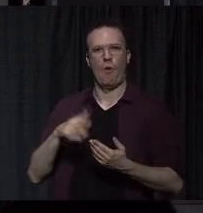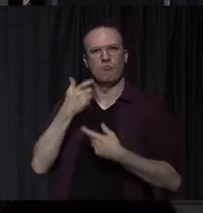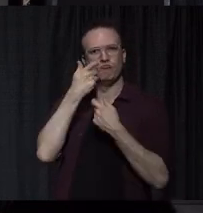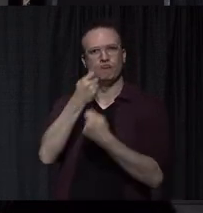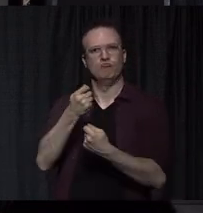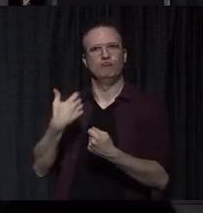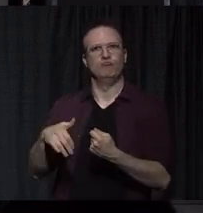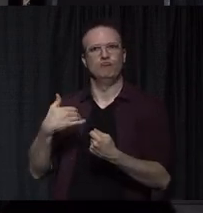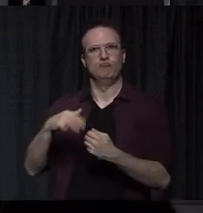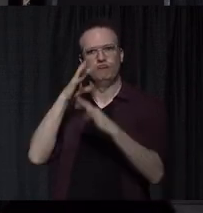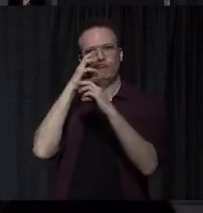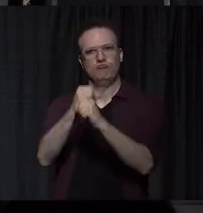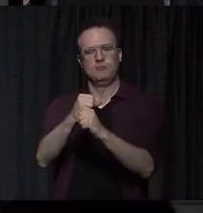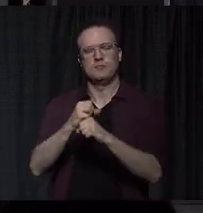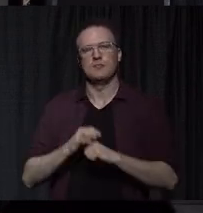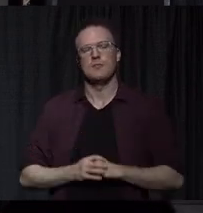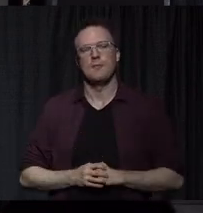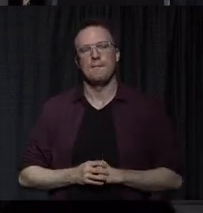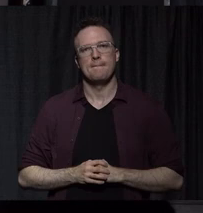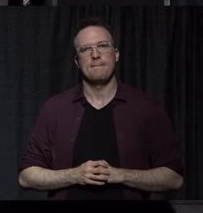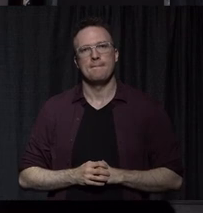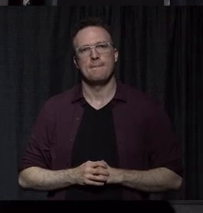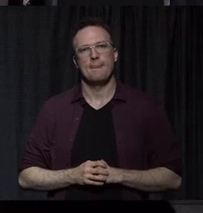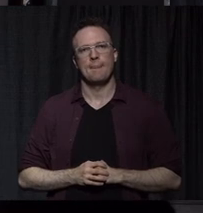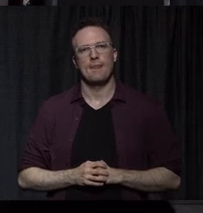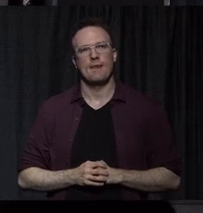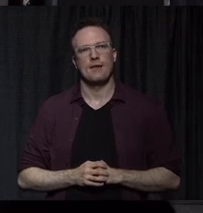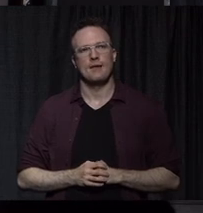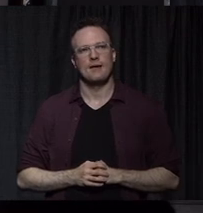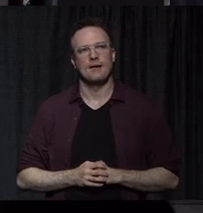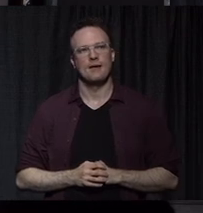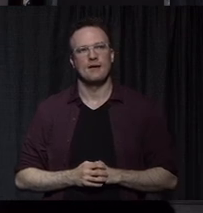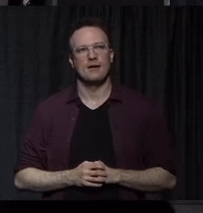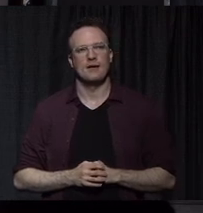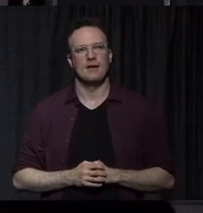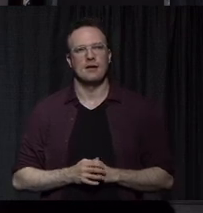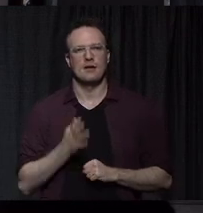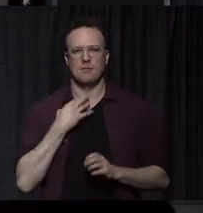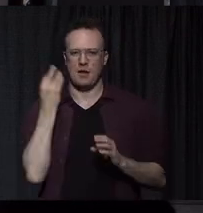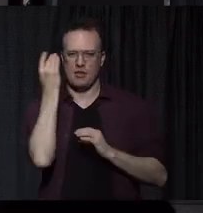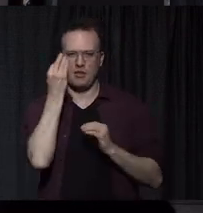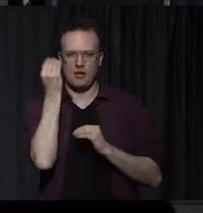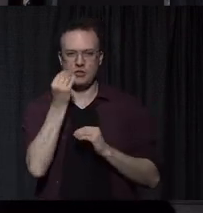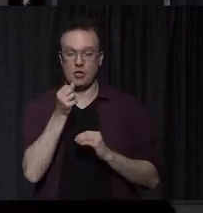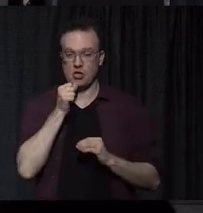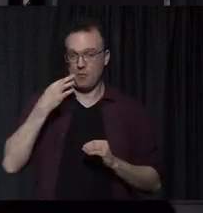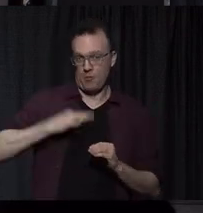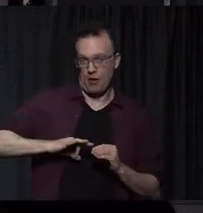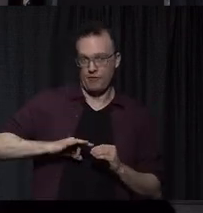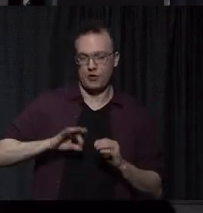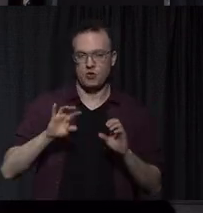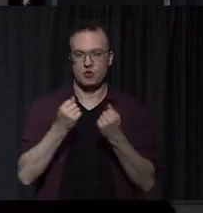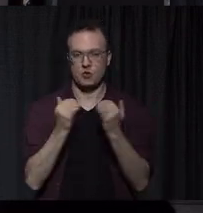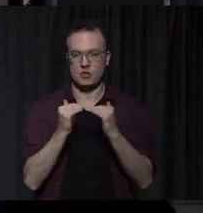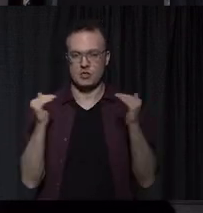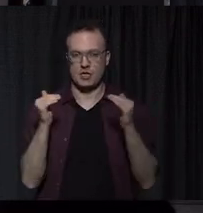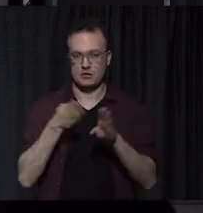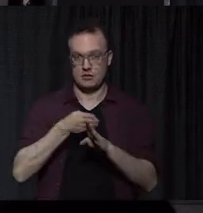interesting. I think that the nonprofit and social justice sector,